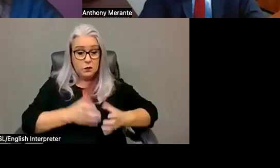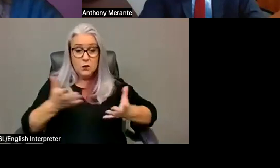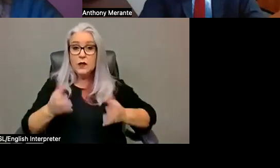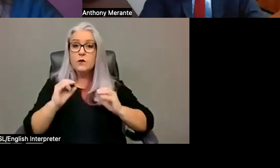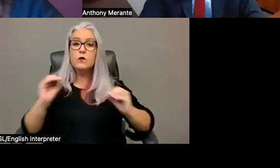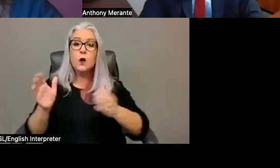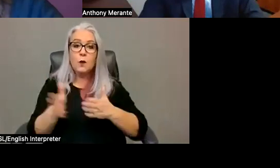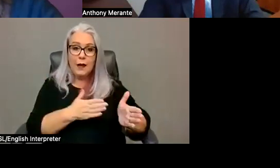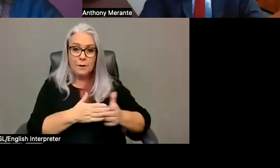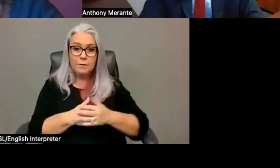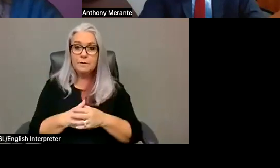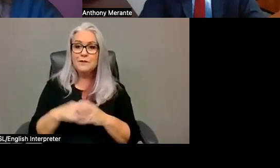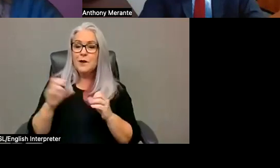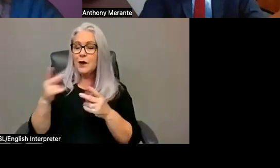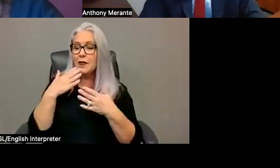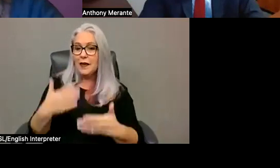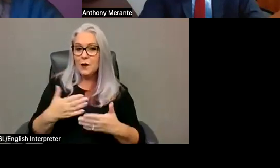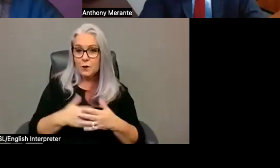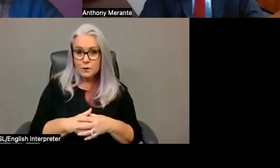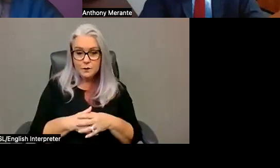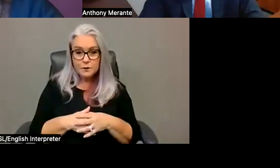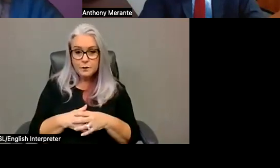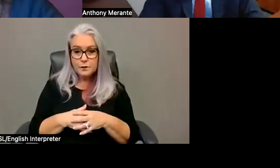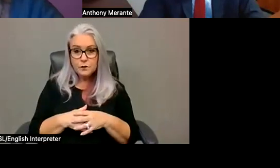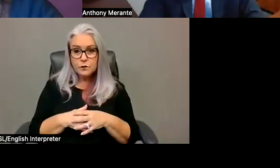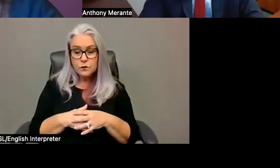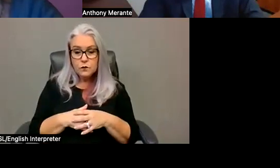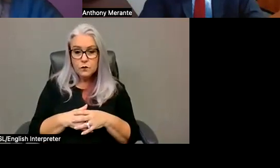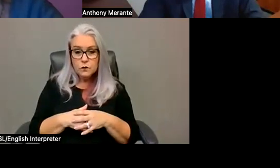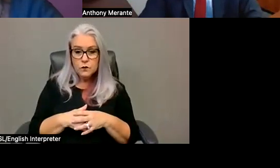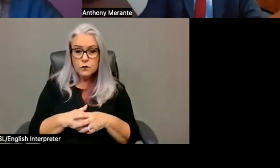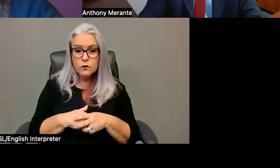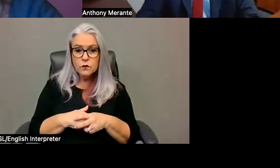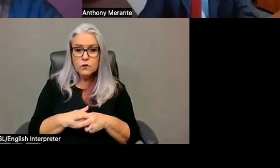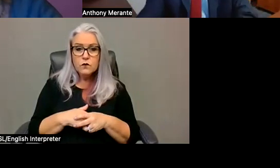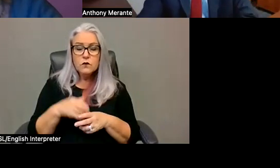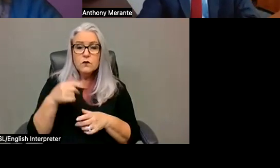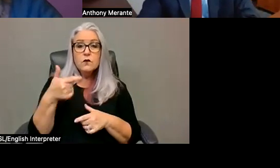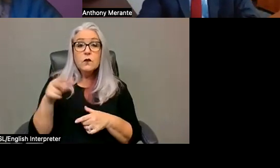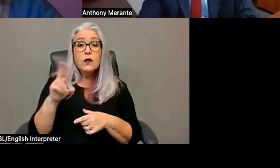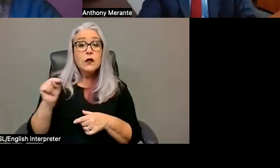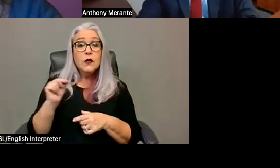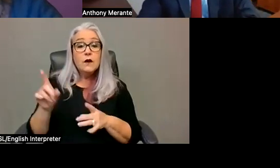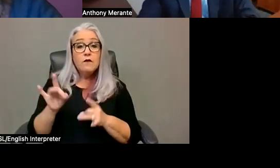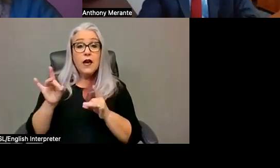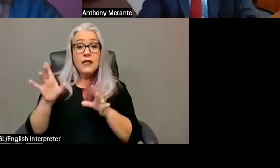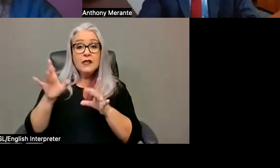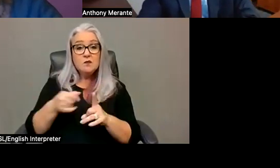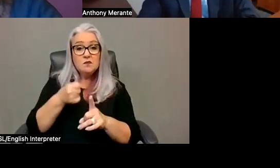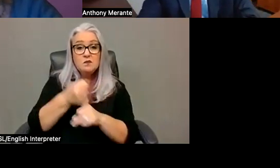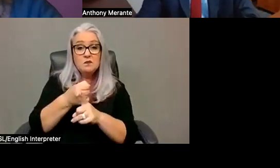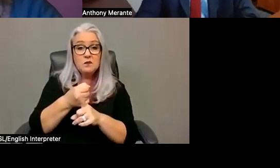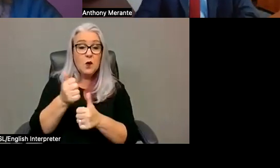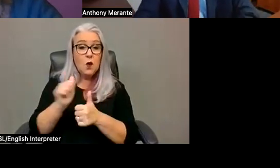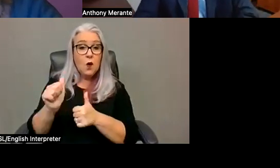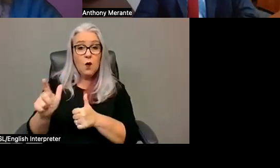Thank you very much. Mr. Spano, gun violence impacts all residents in this city. What plan do you have